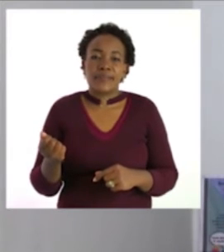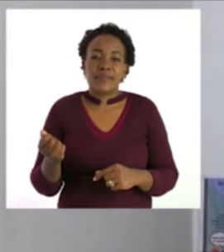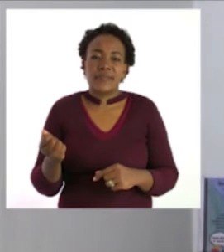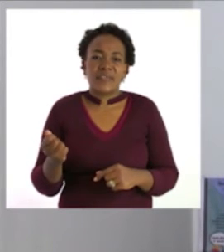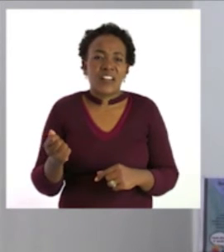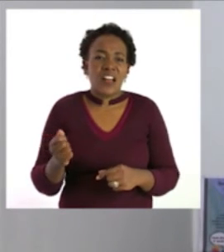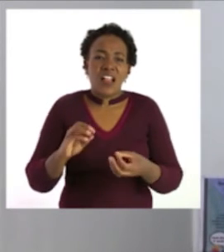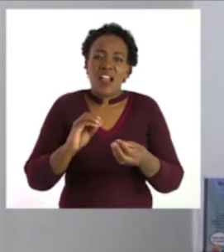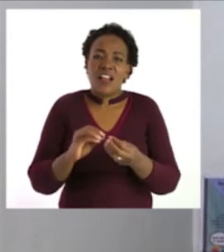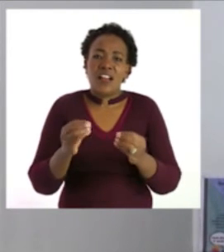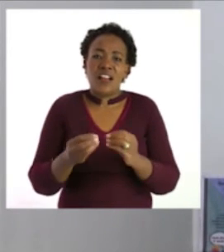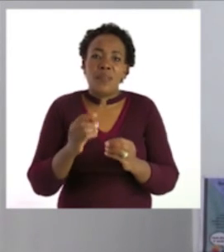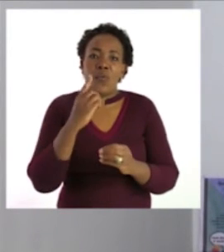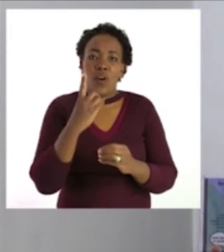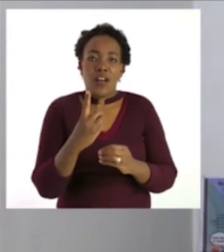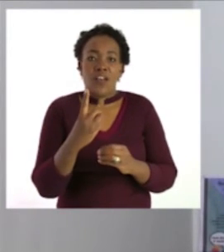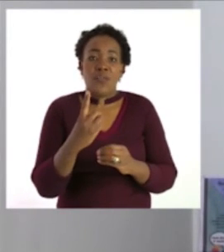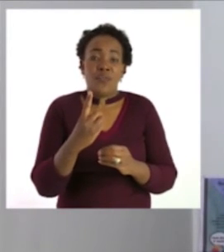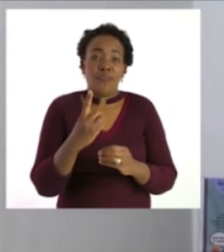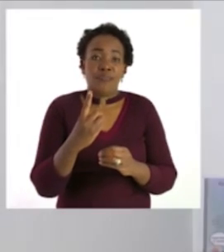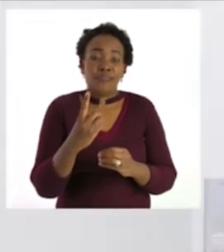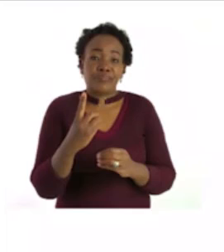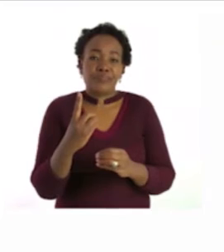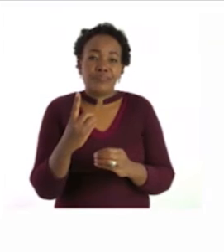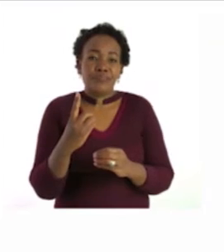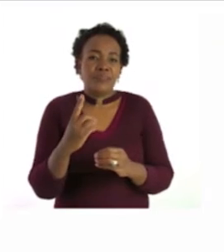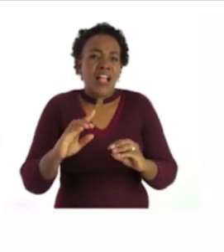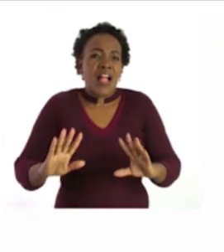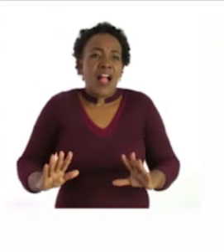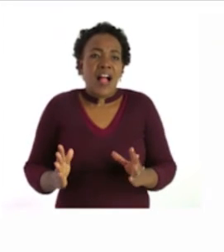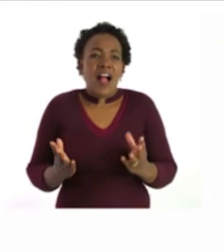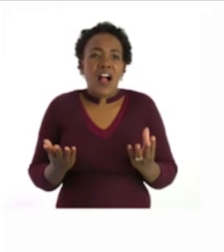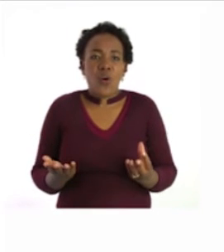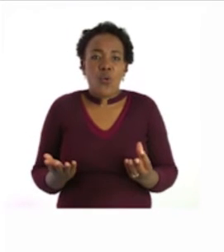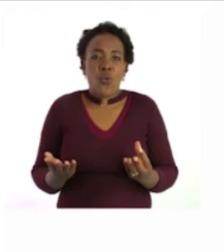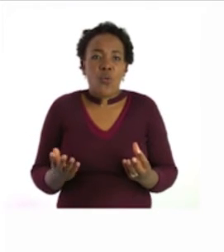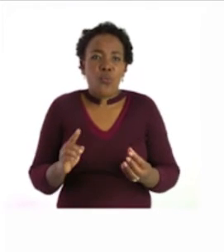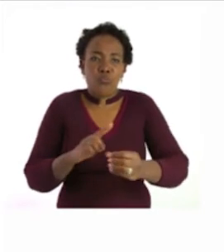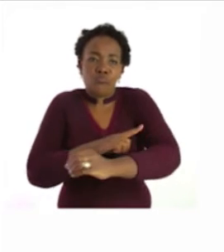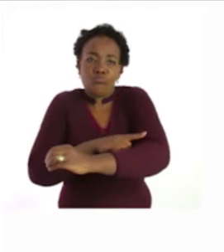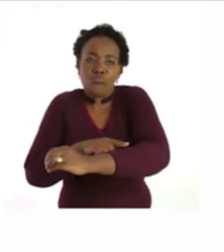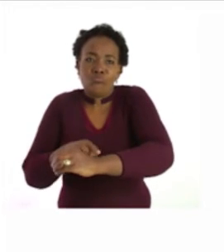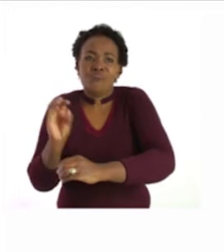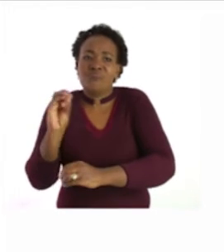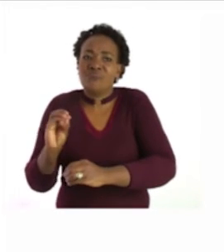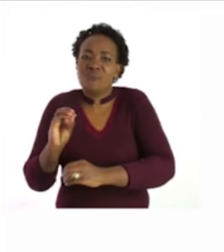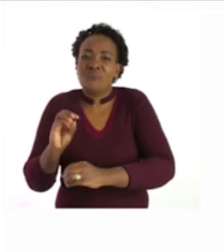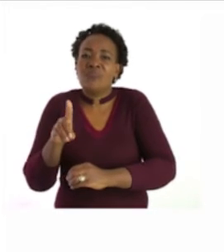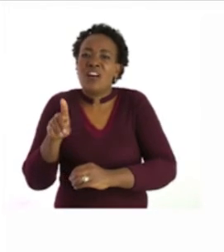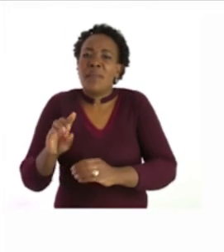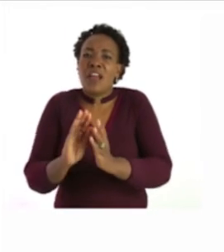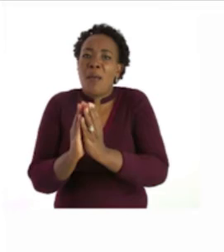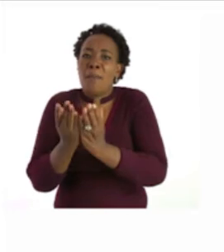At number 1, there's a question. How dash books did